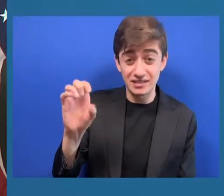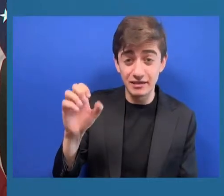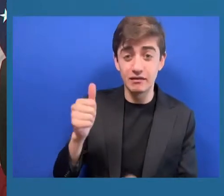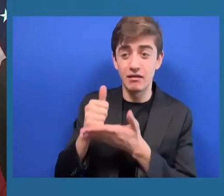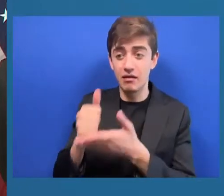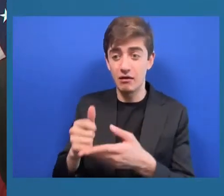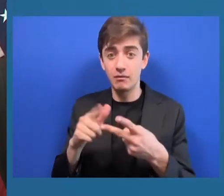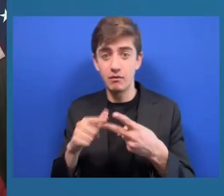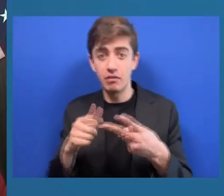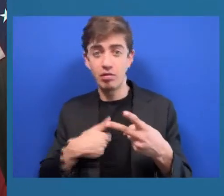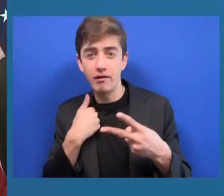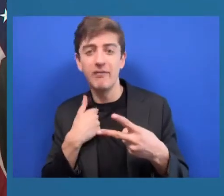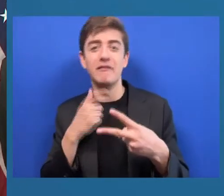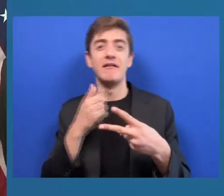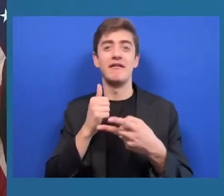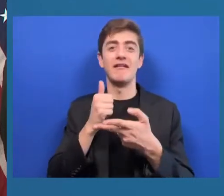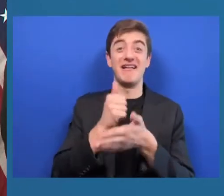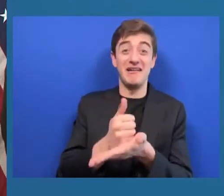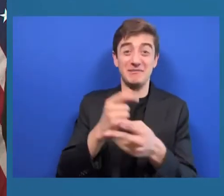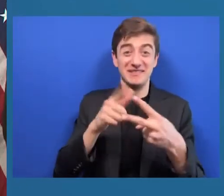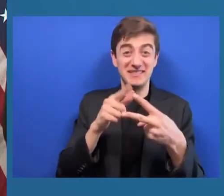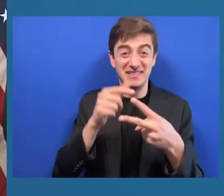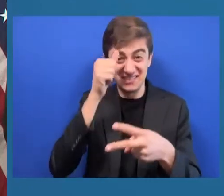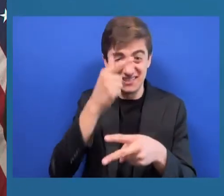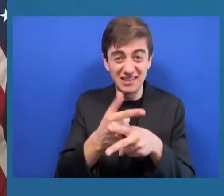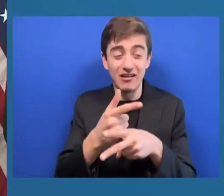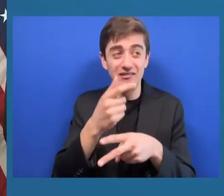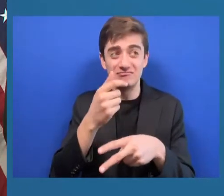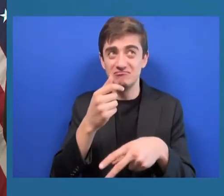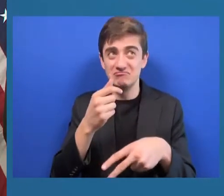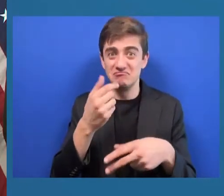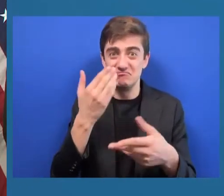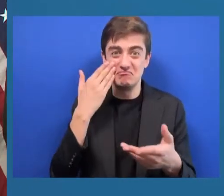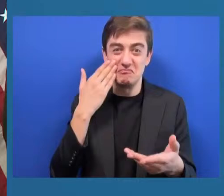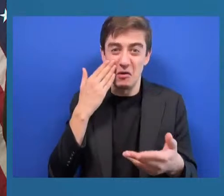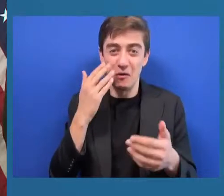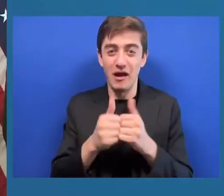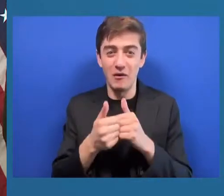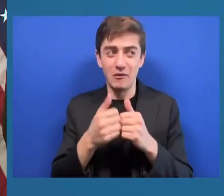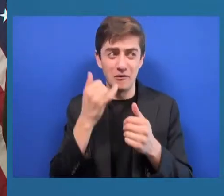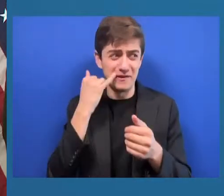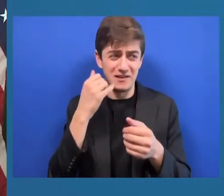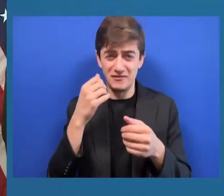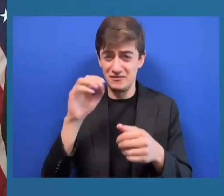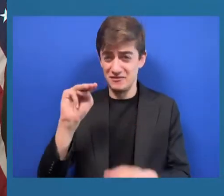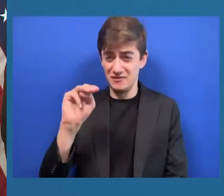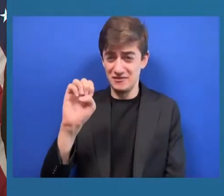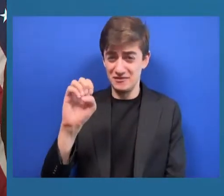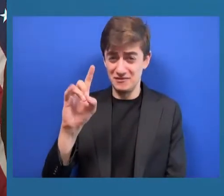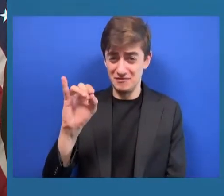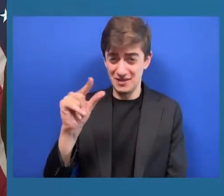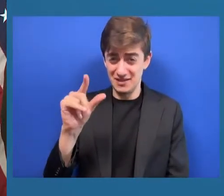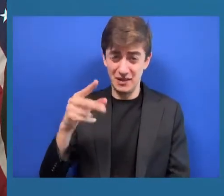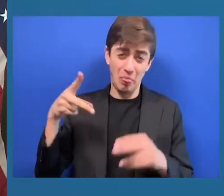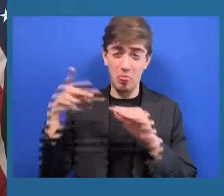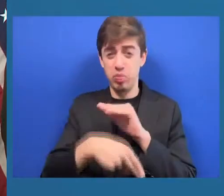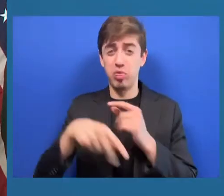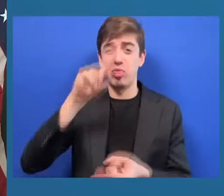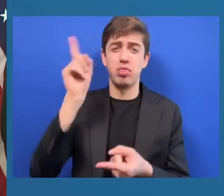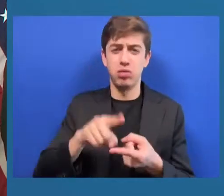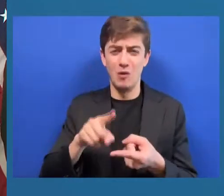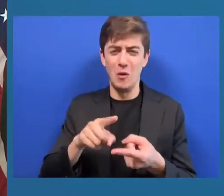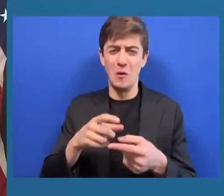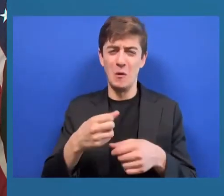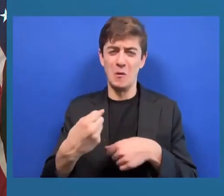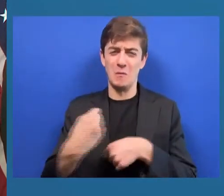that. Cuts to Medicaid will be devastating for us. Thank you for fighting for us. Thank you so